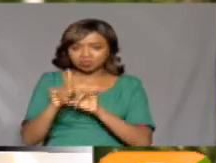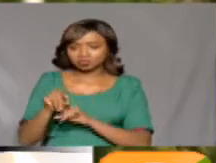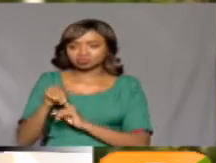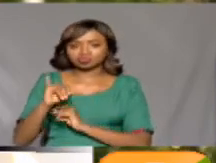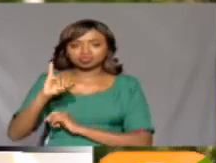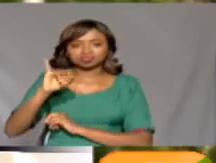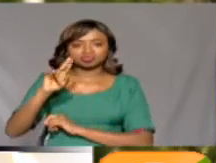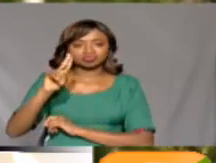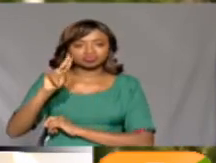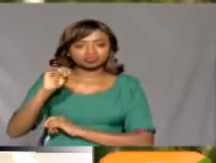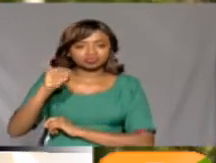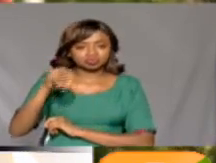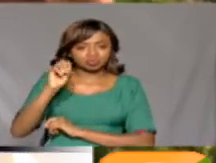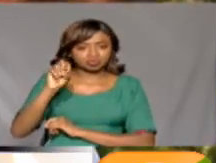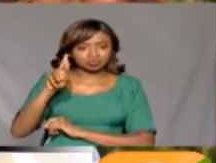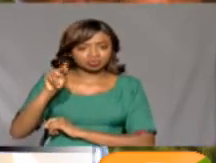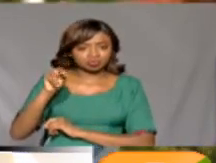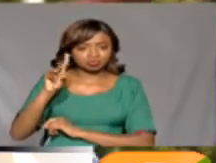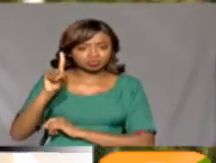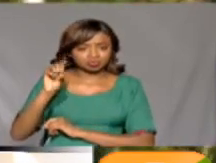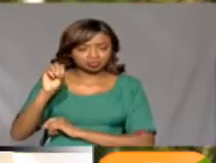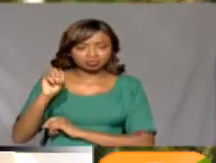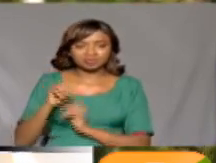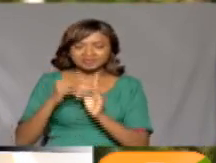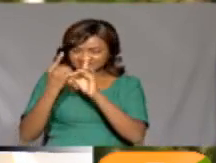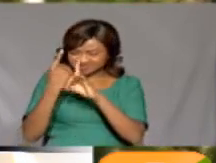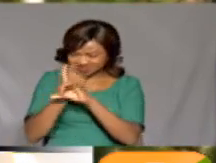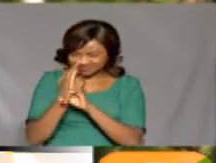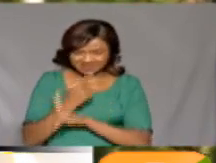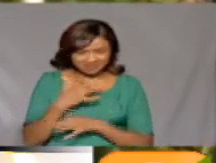boys in youth for KANU. I remember June Moi was